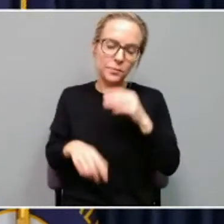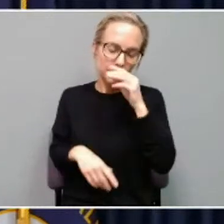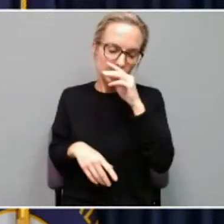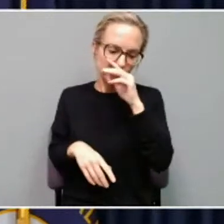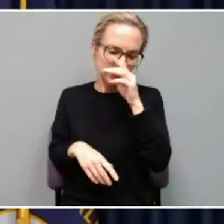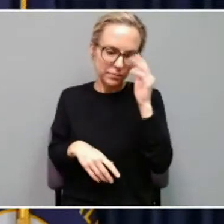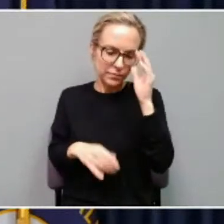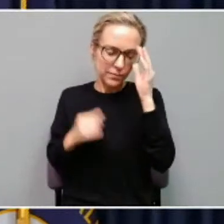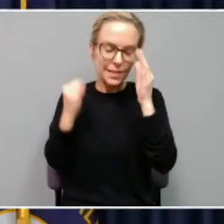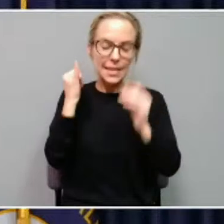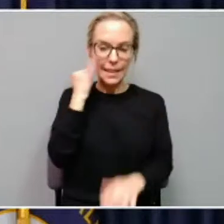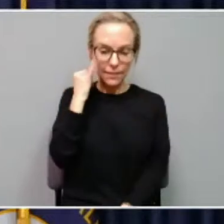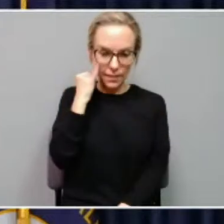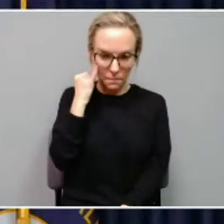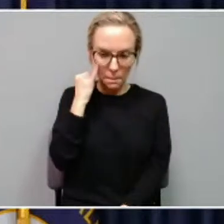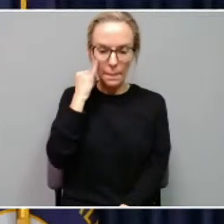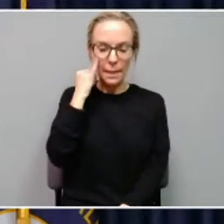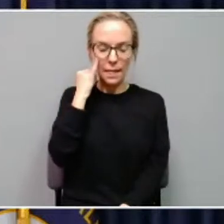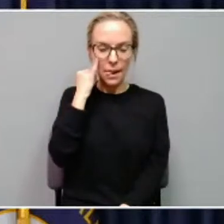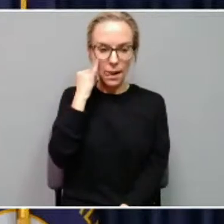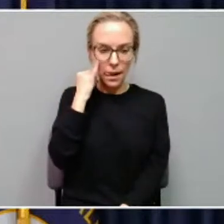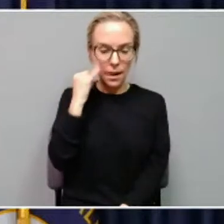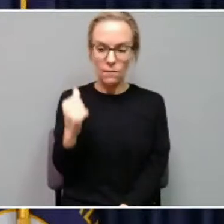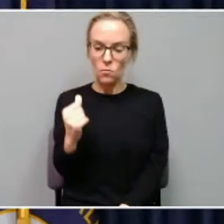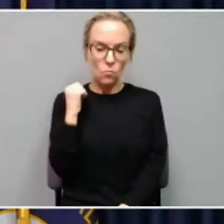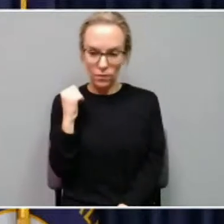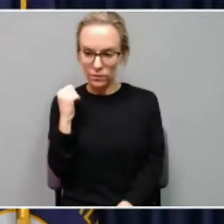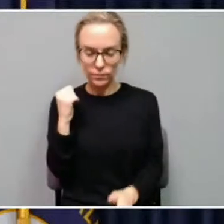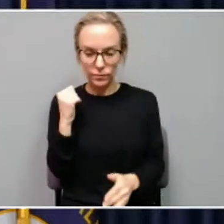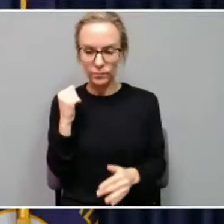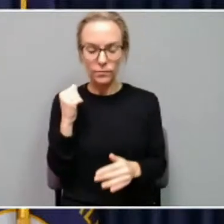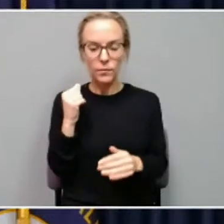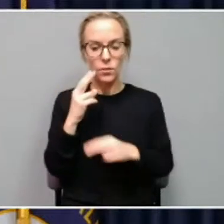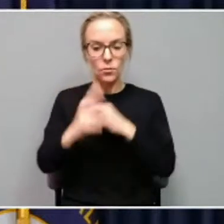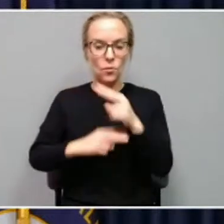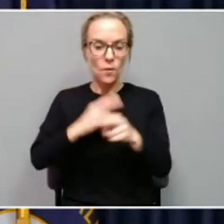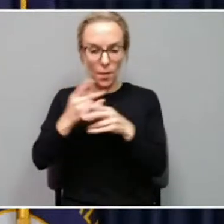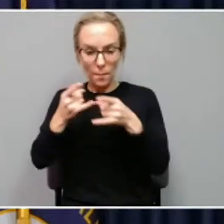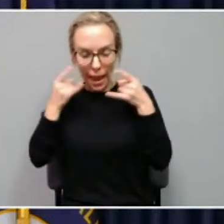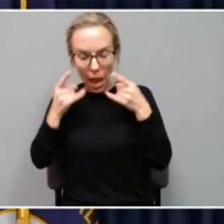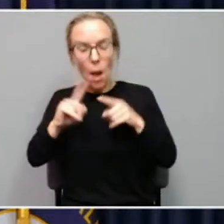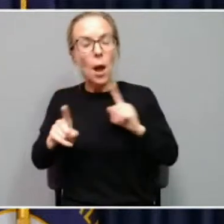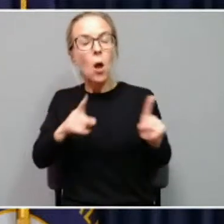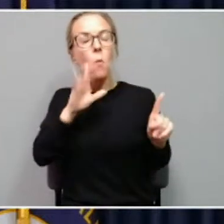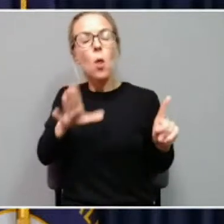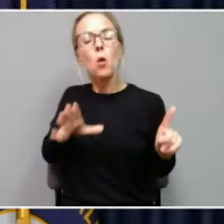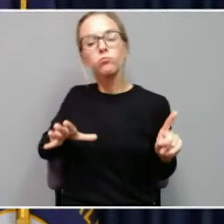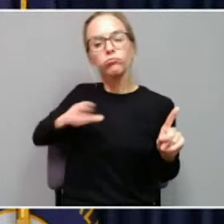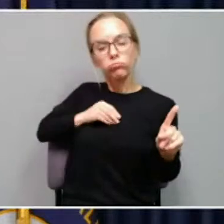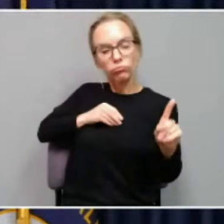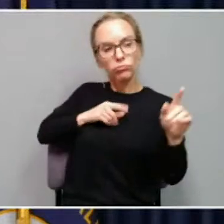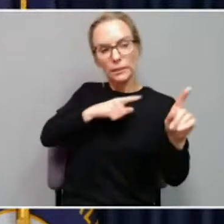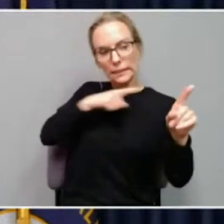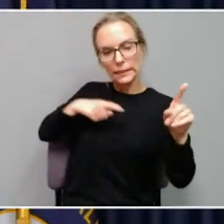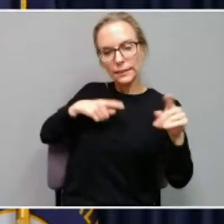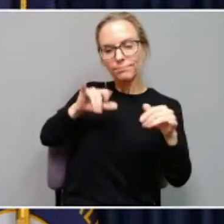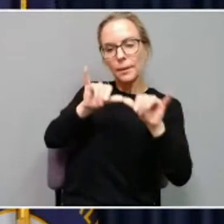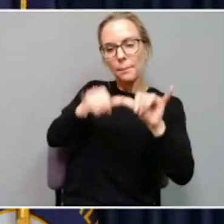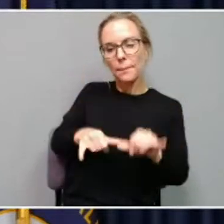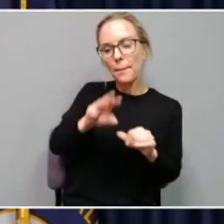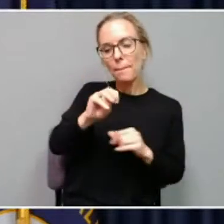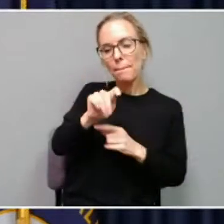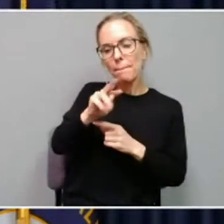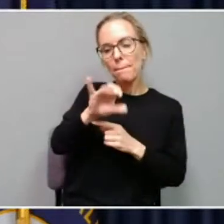If they won't do universal masking, but they say we will establish a metric by which if you hit a